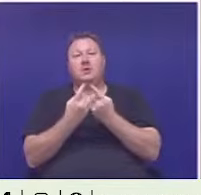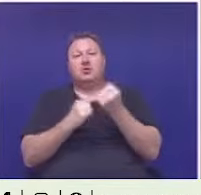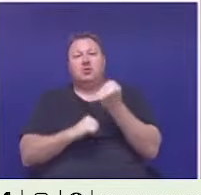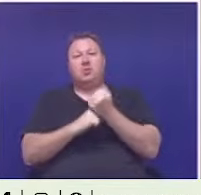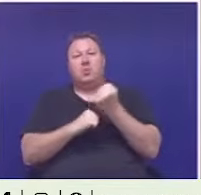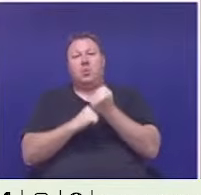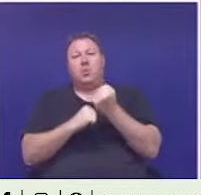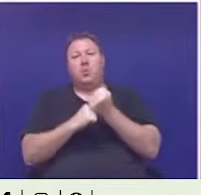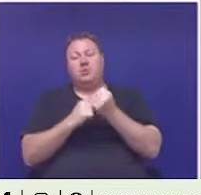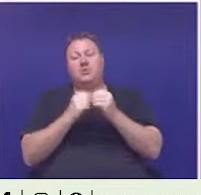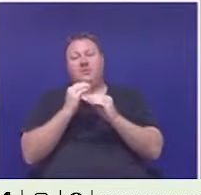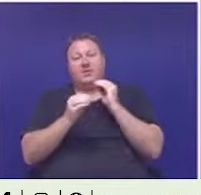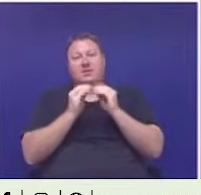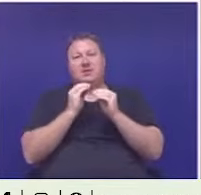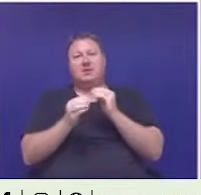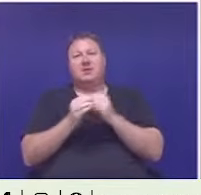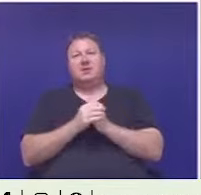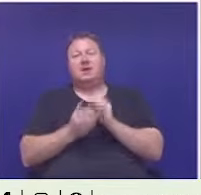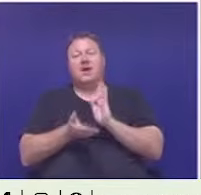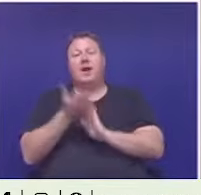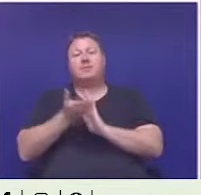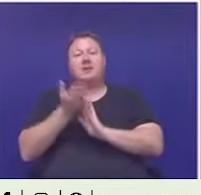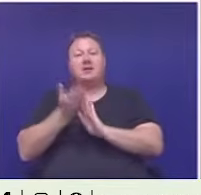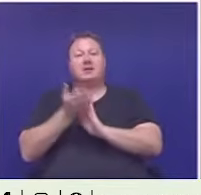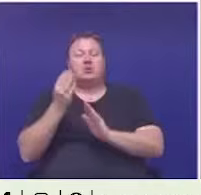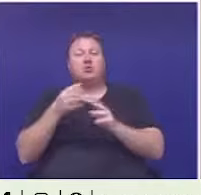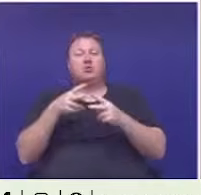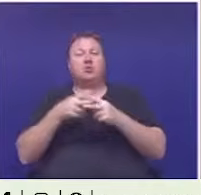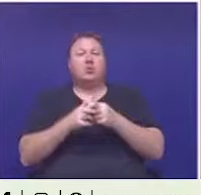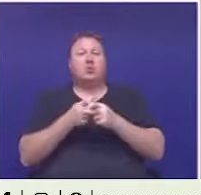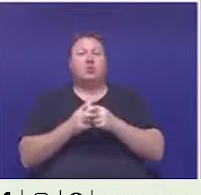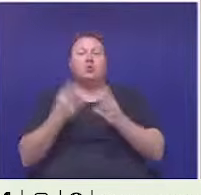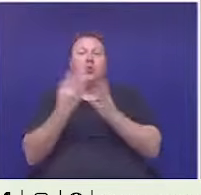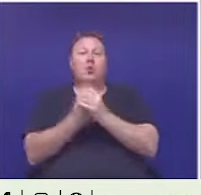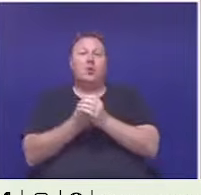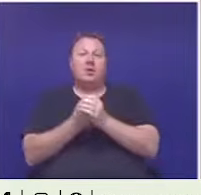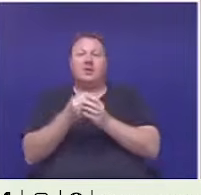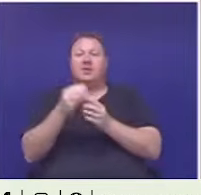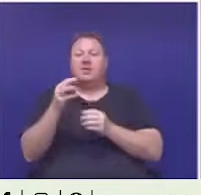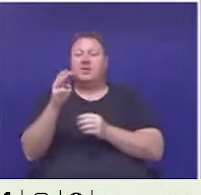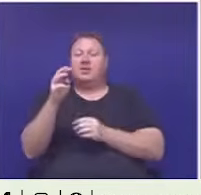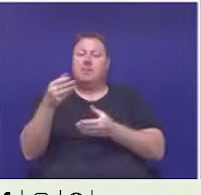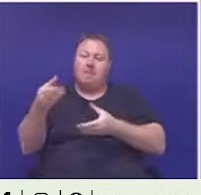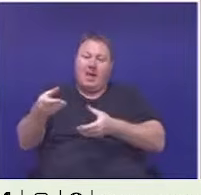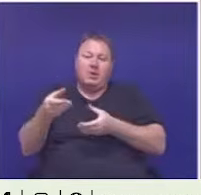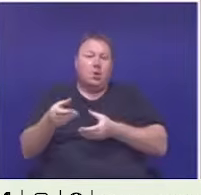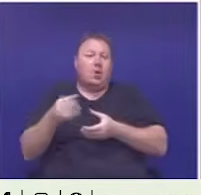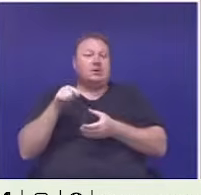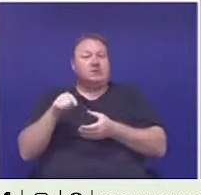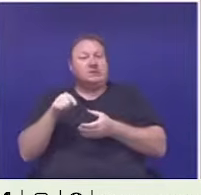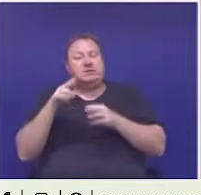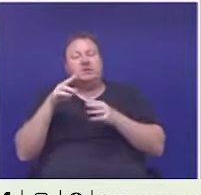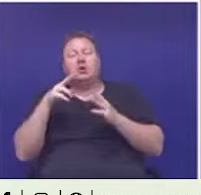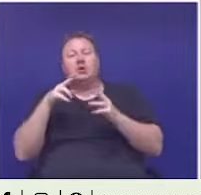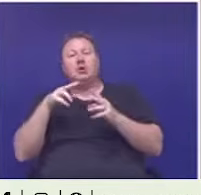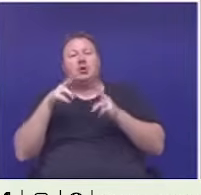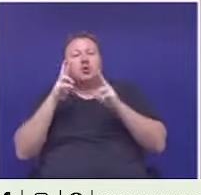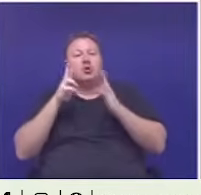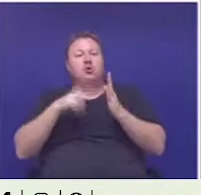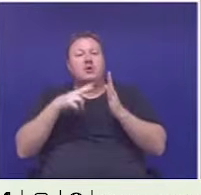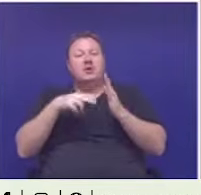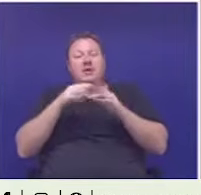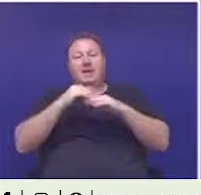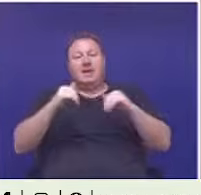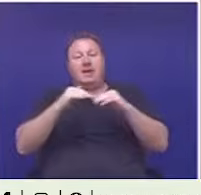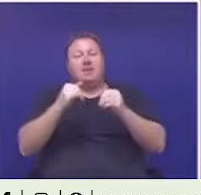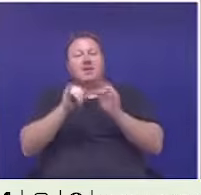Updated classroom tools are being updated together with remedial manual so that learning gaps can be identified early. As I